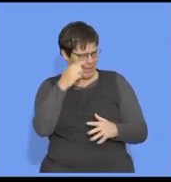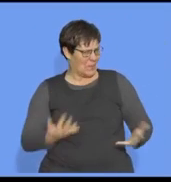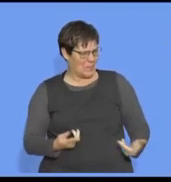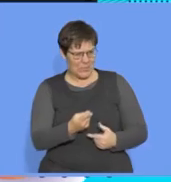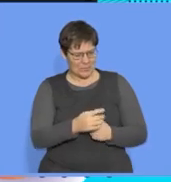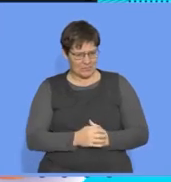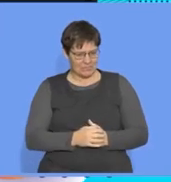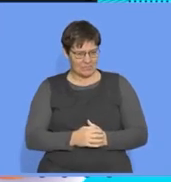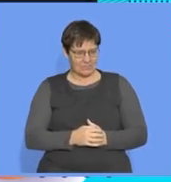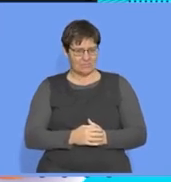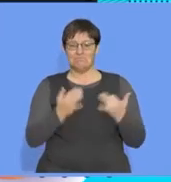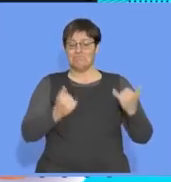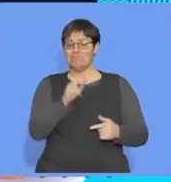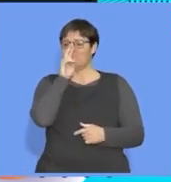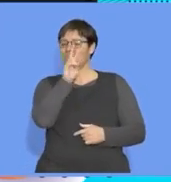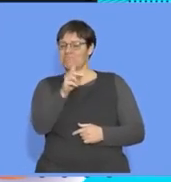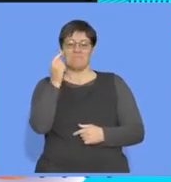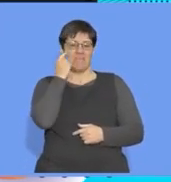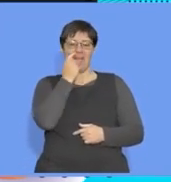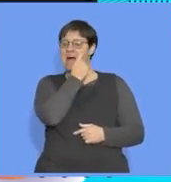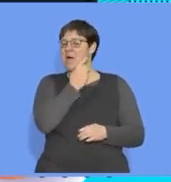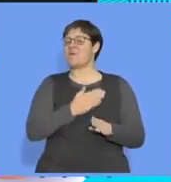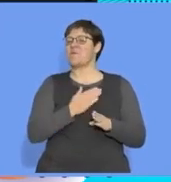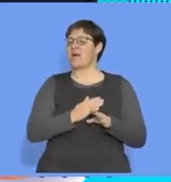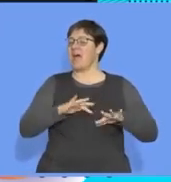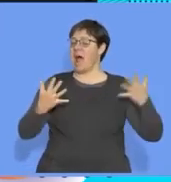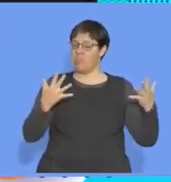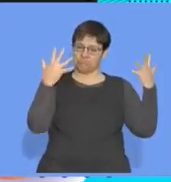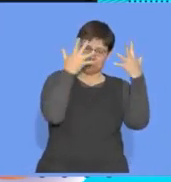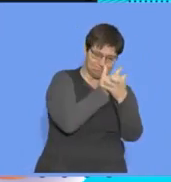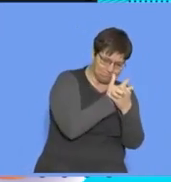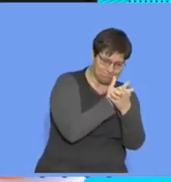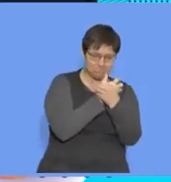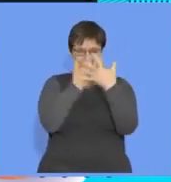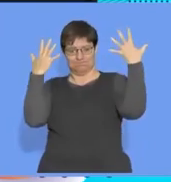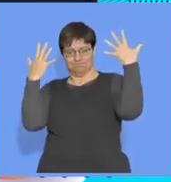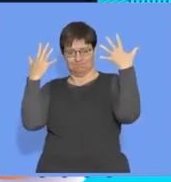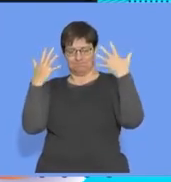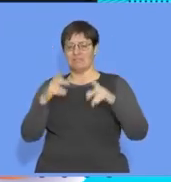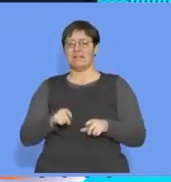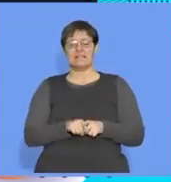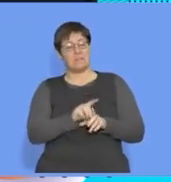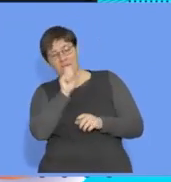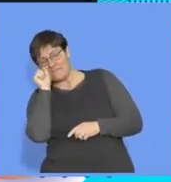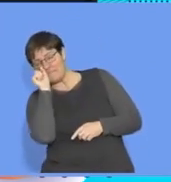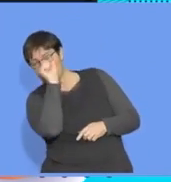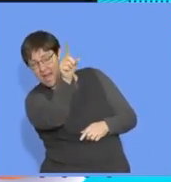We are going to see how your eye is functioning in dim light and in bright light, with